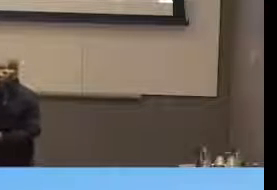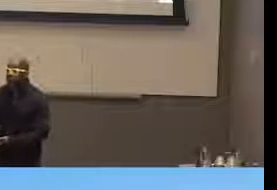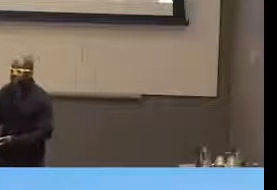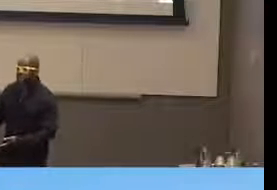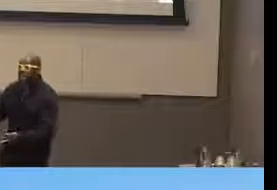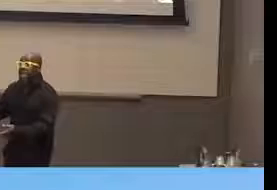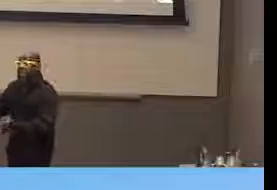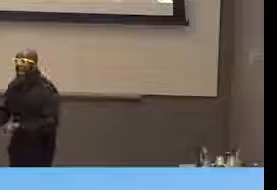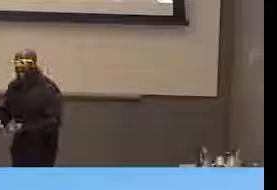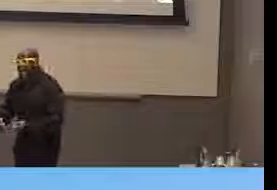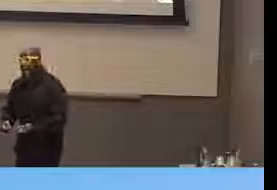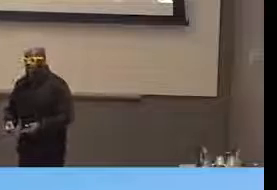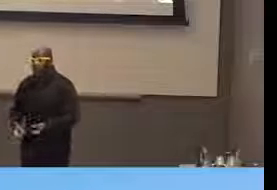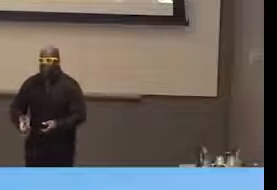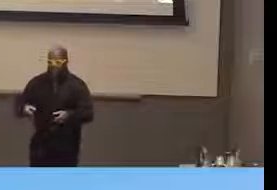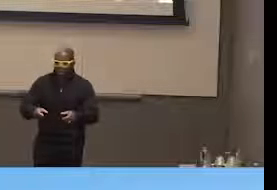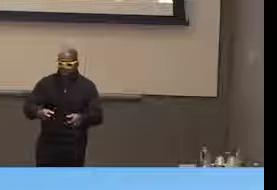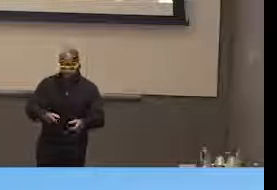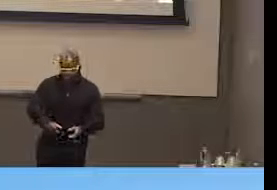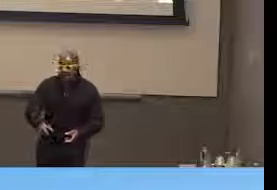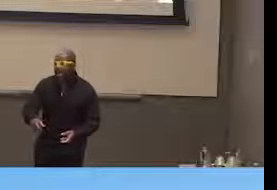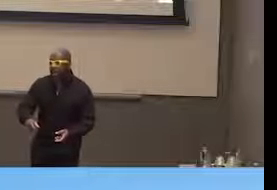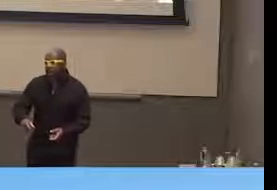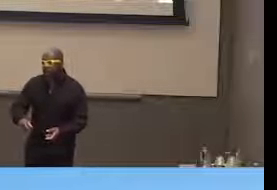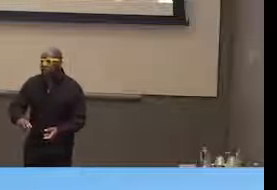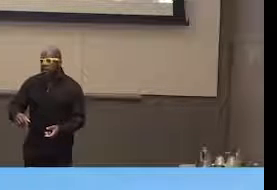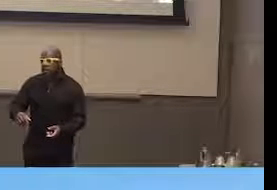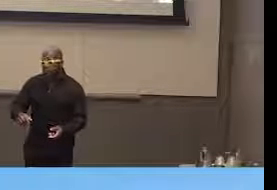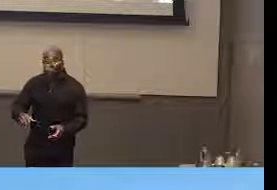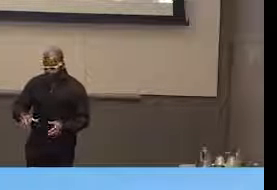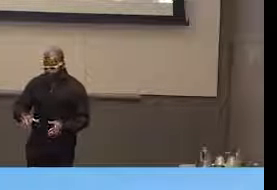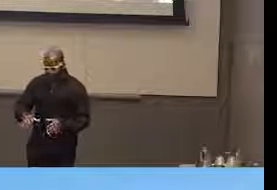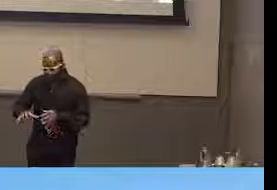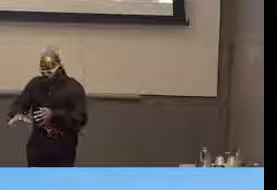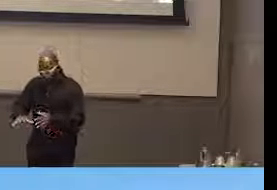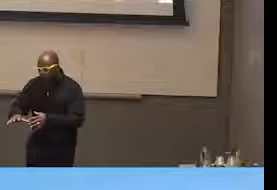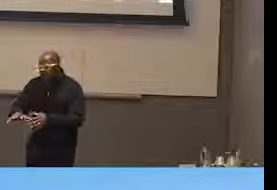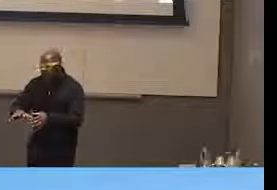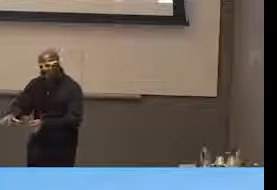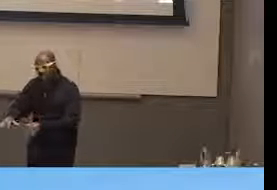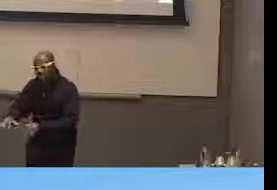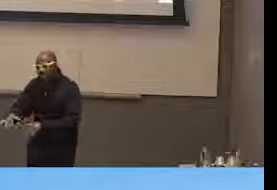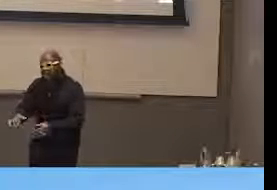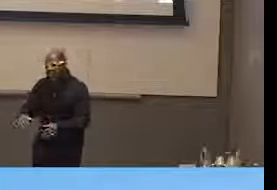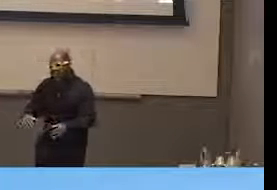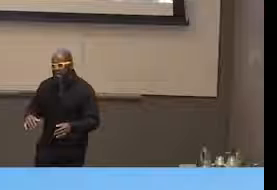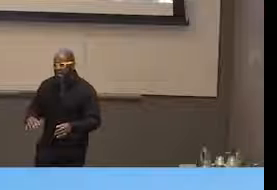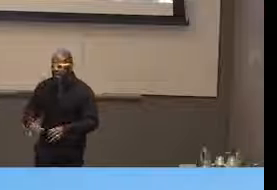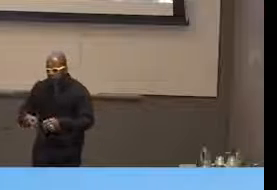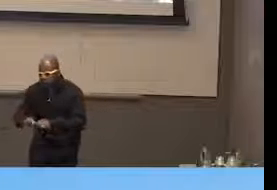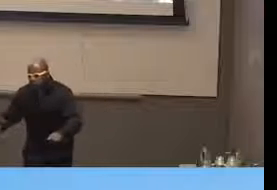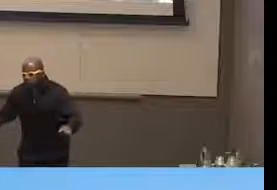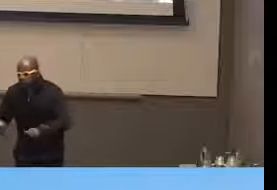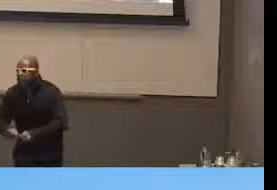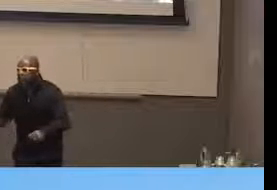smooth-coated river otter came back after they did a lot of kind of work on the channels that existed